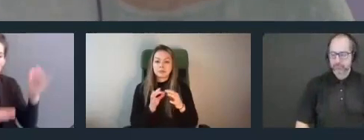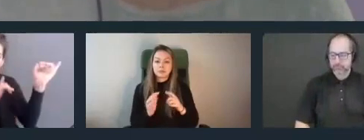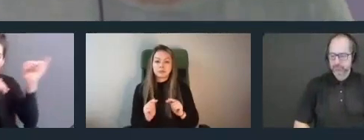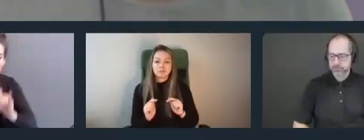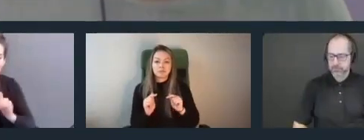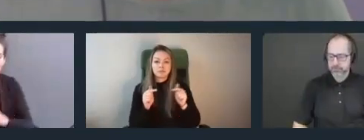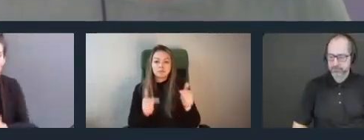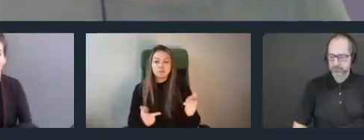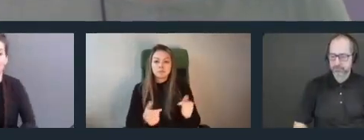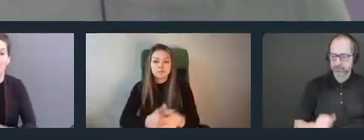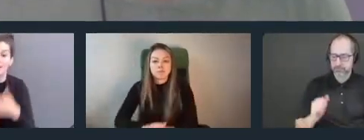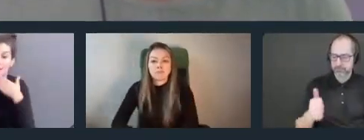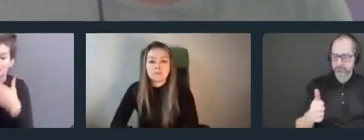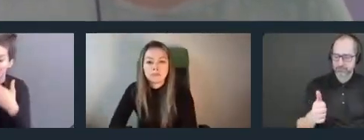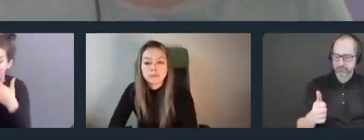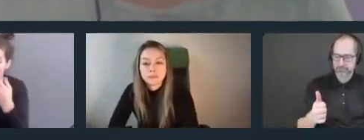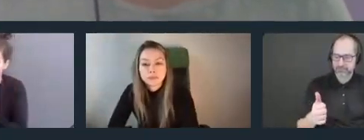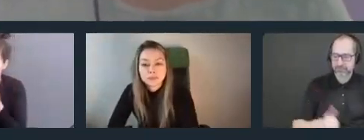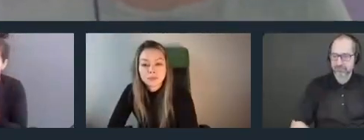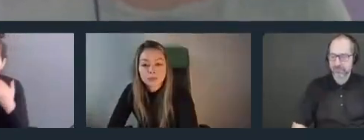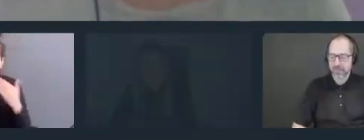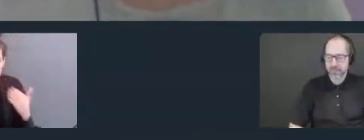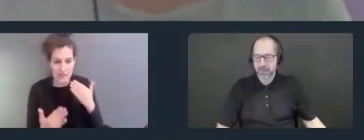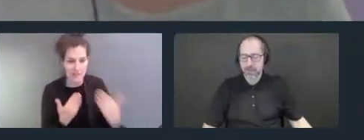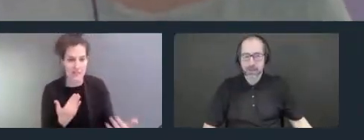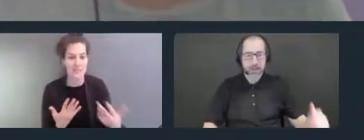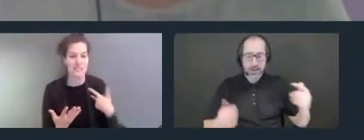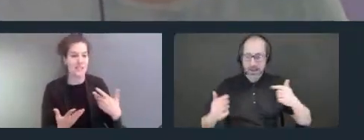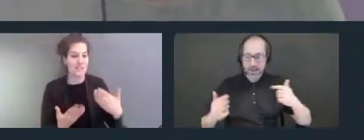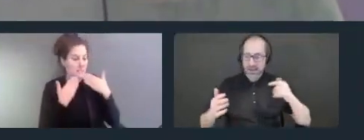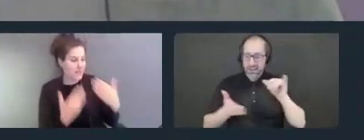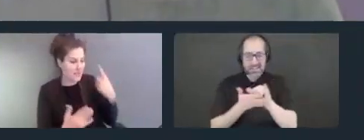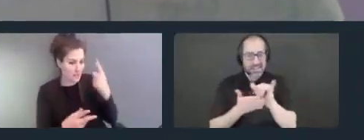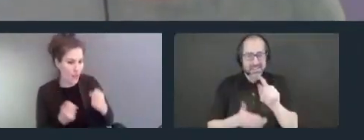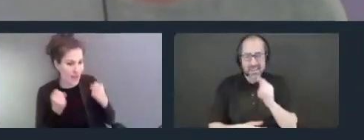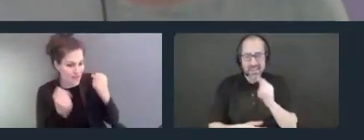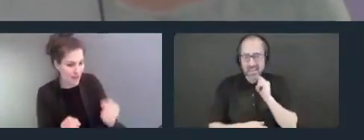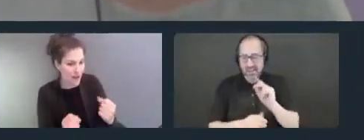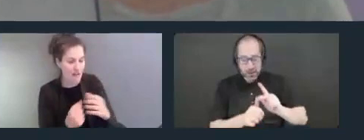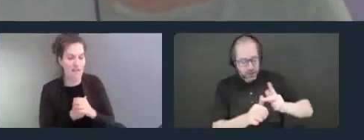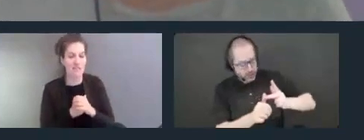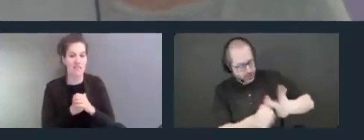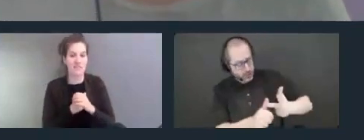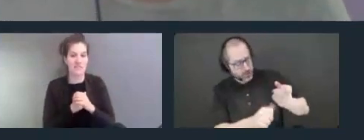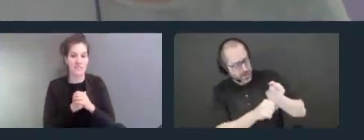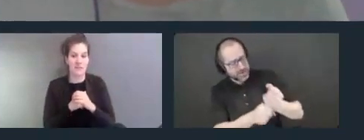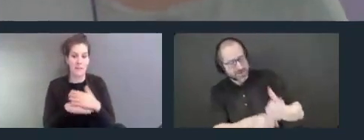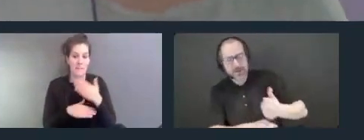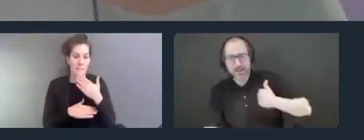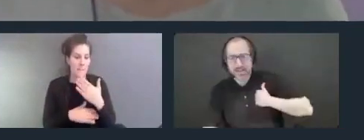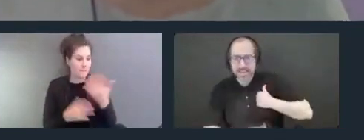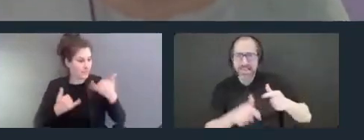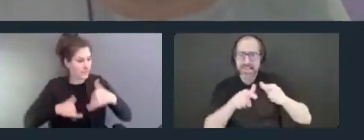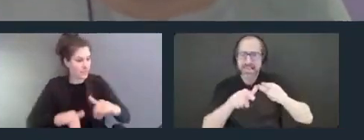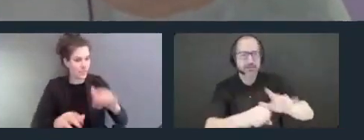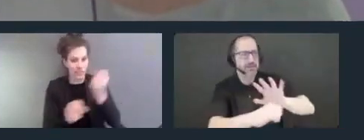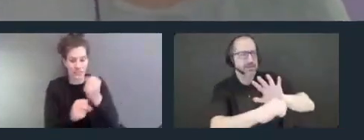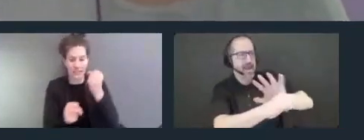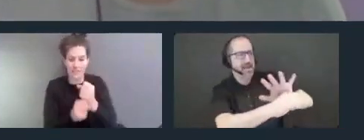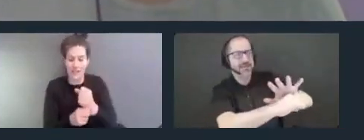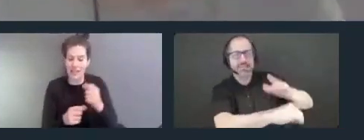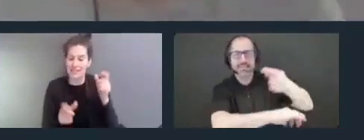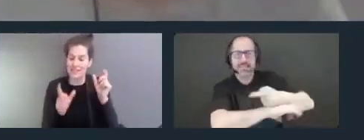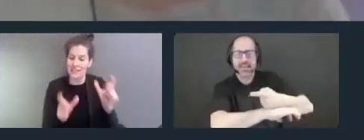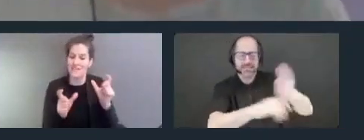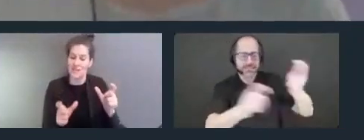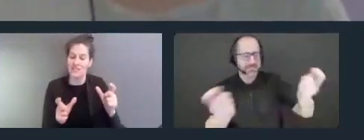Thank you, everyone. This concludes our third annual Canadian Language Advocacy Day celebration. I would like to thank everyone